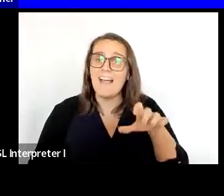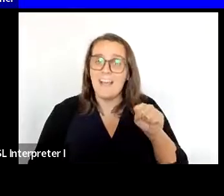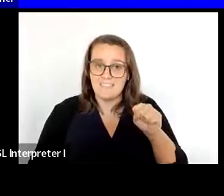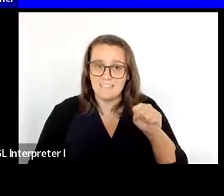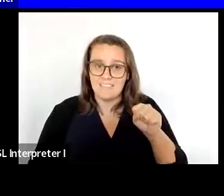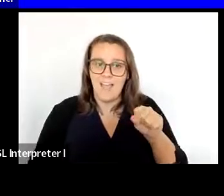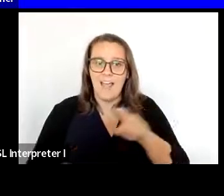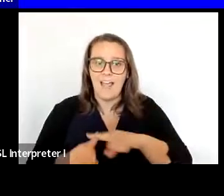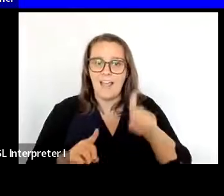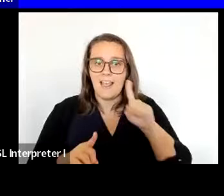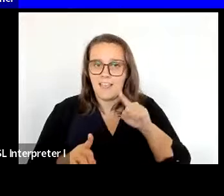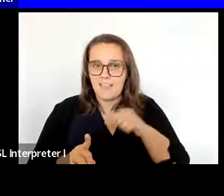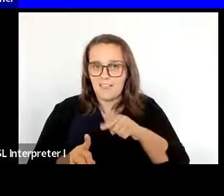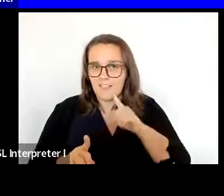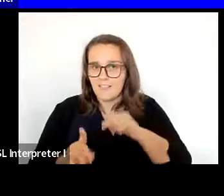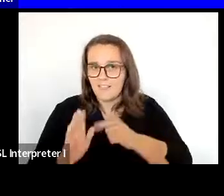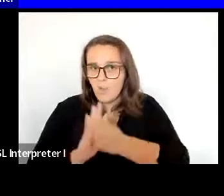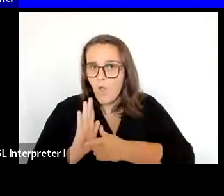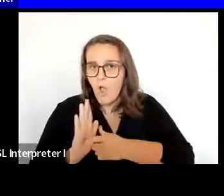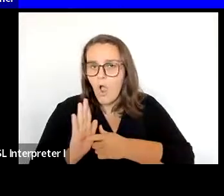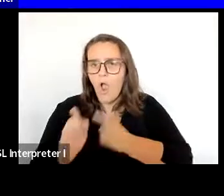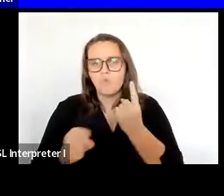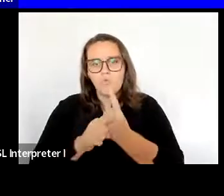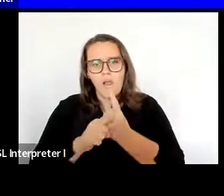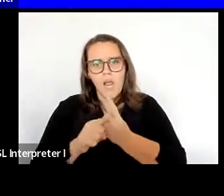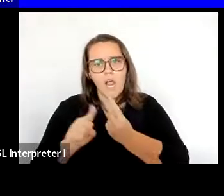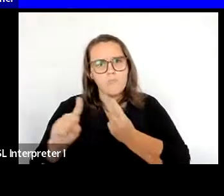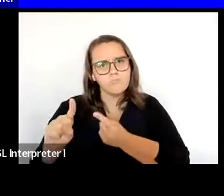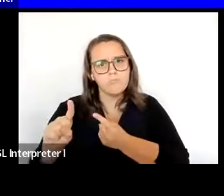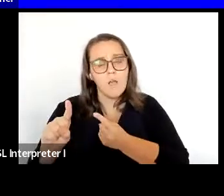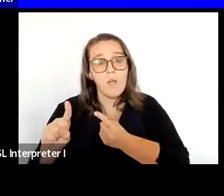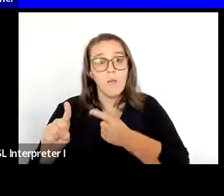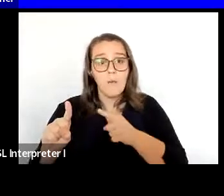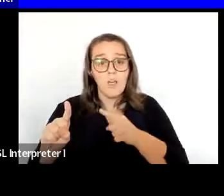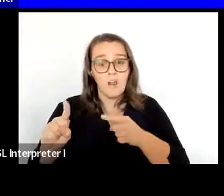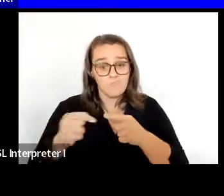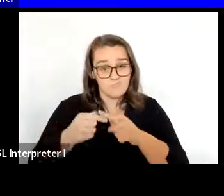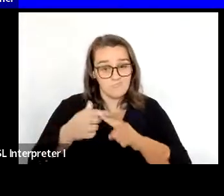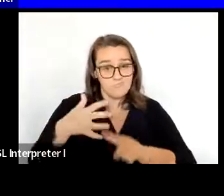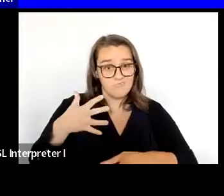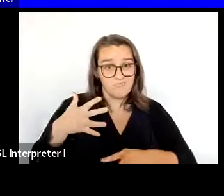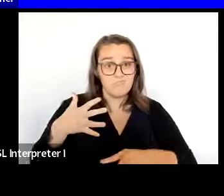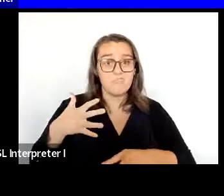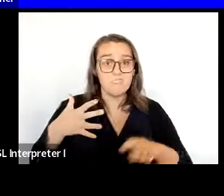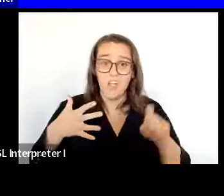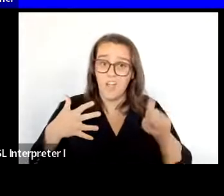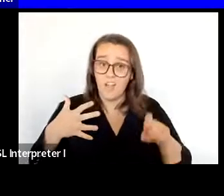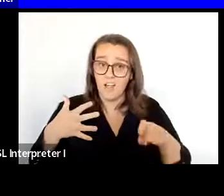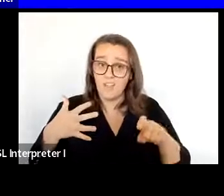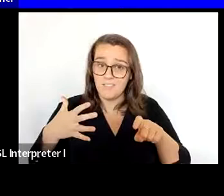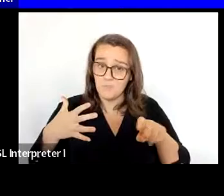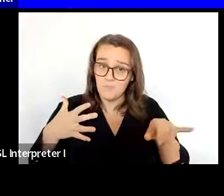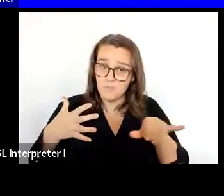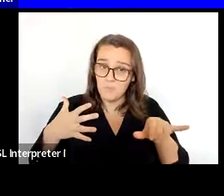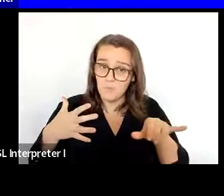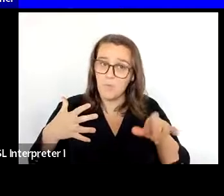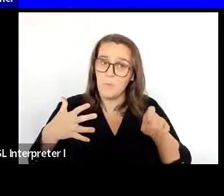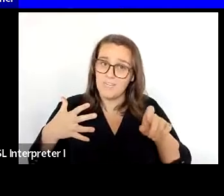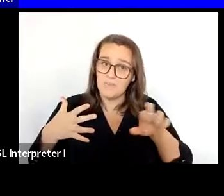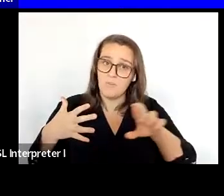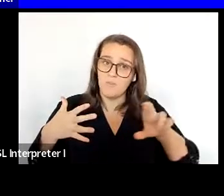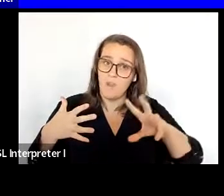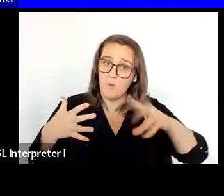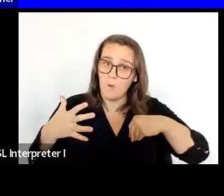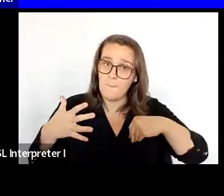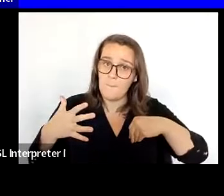in the right direction, but there are more steps required. And I think that we have to be ready to contend with that. But sort of if there's